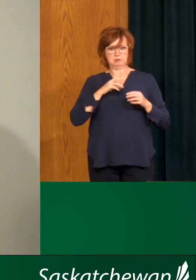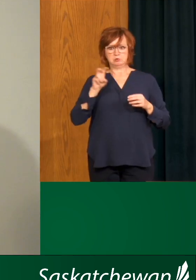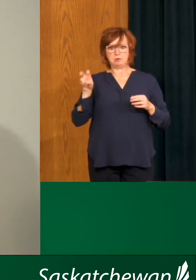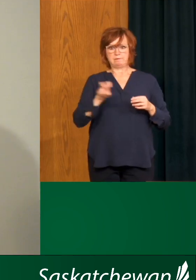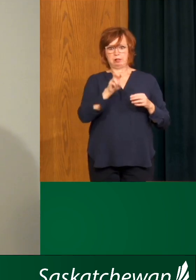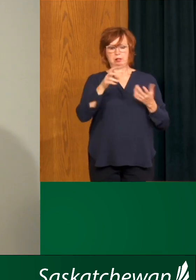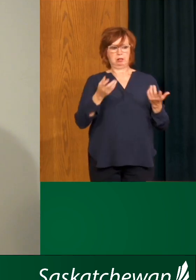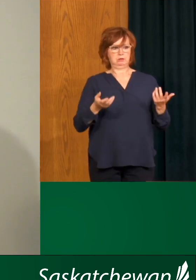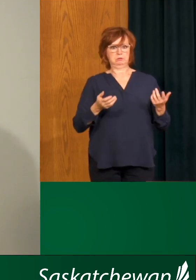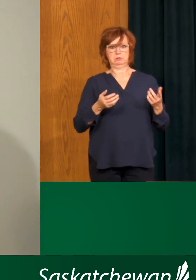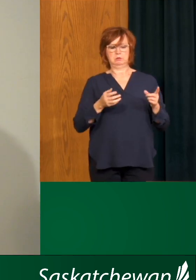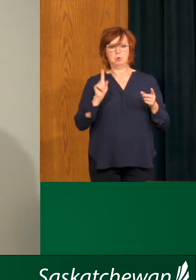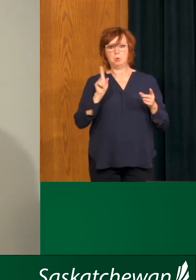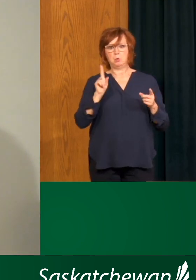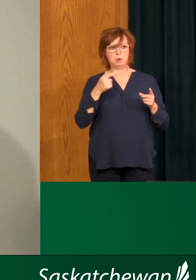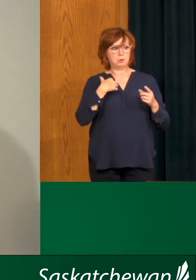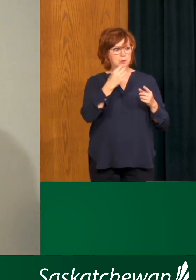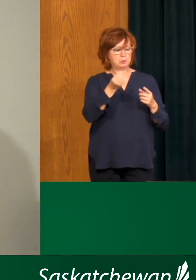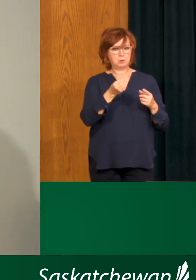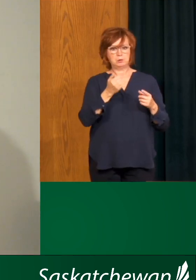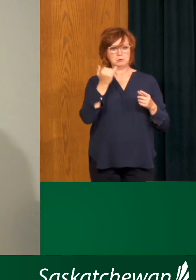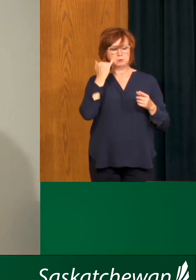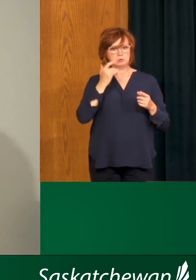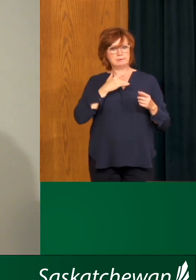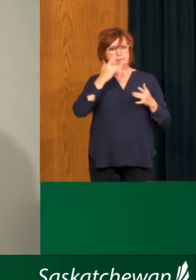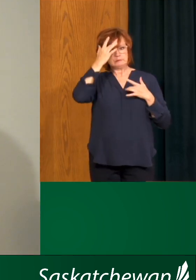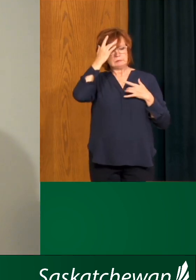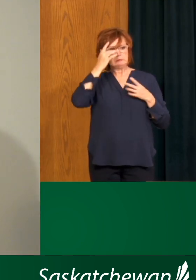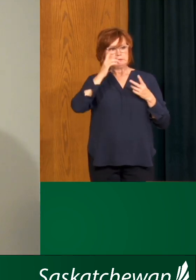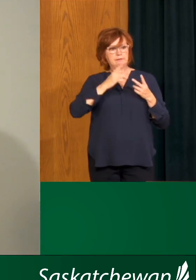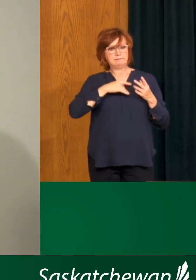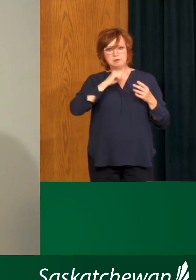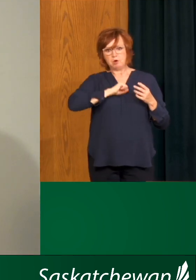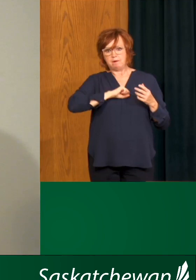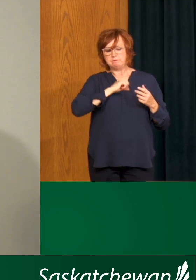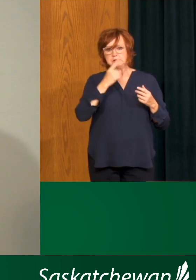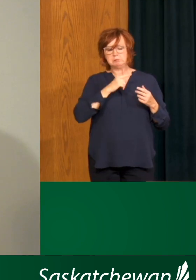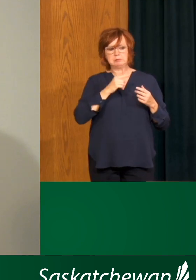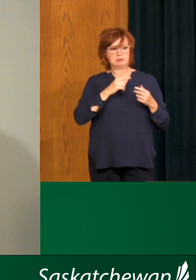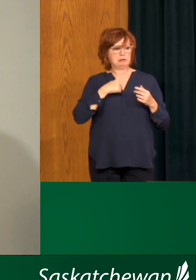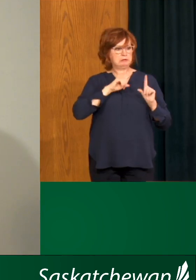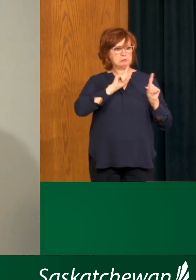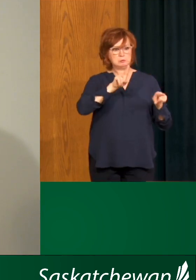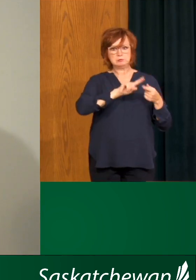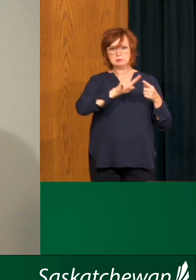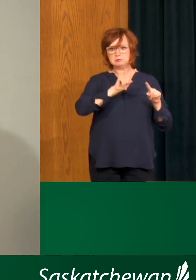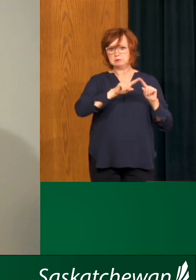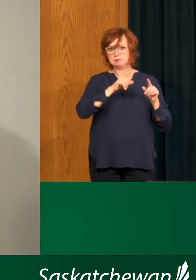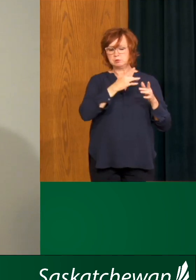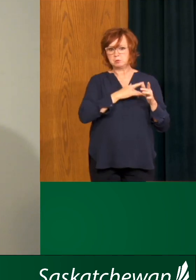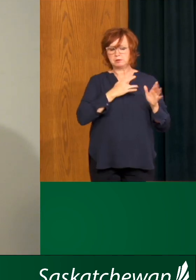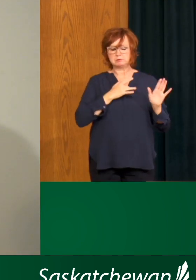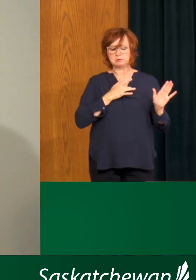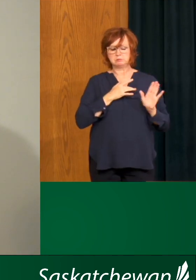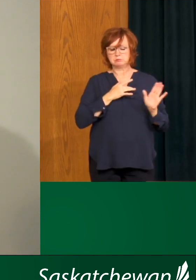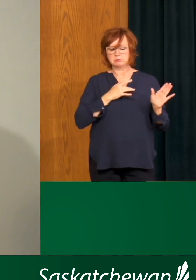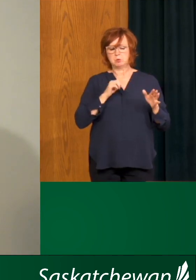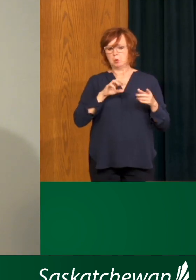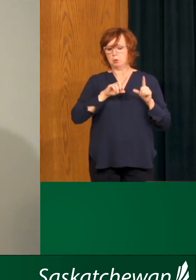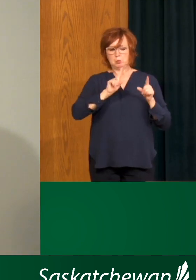is easily available on the provincial websites. And so you should have a plan that if I'm unwell, even mild symptoms, I will not go to that